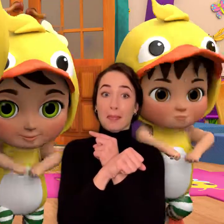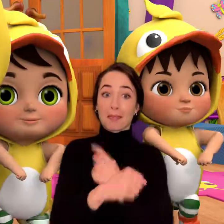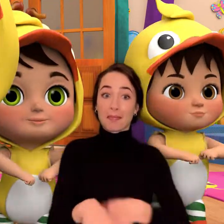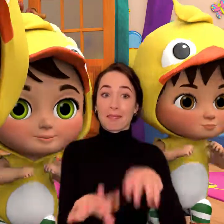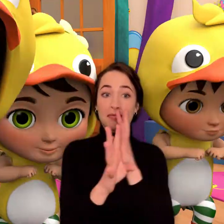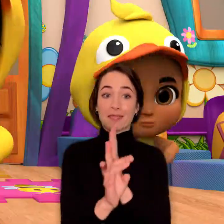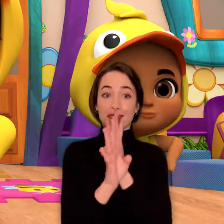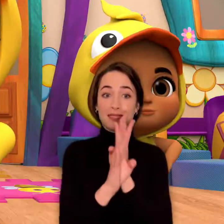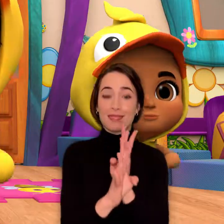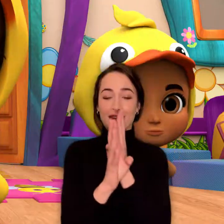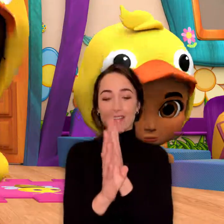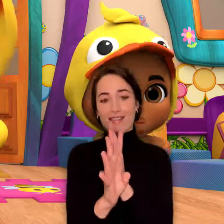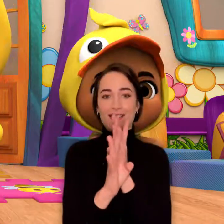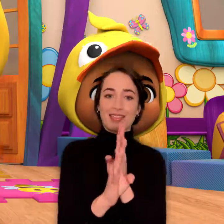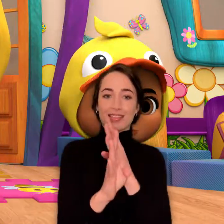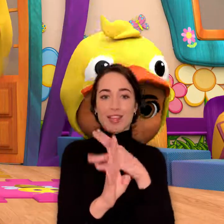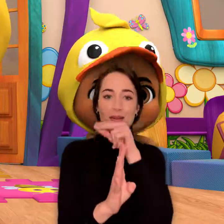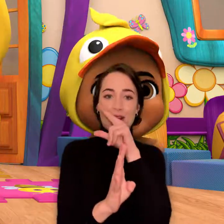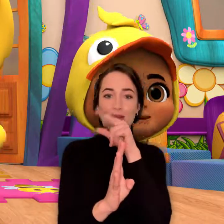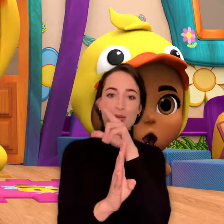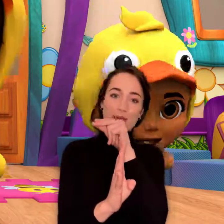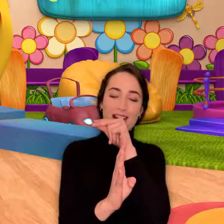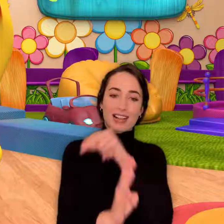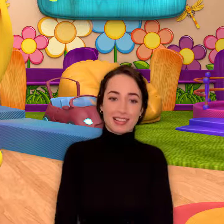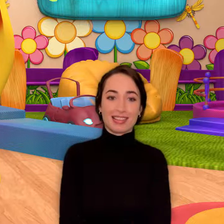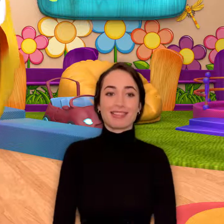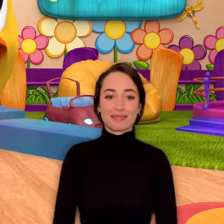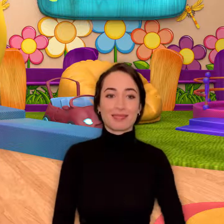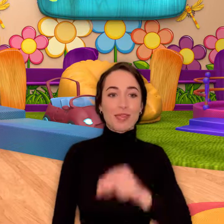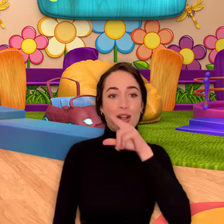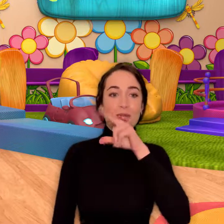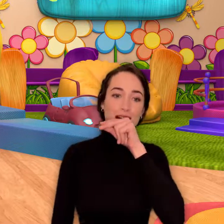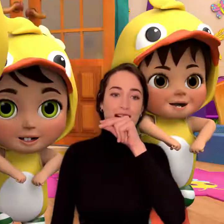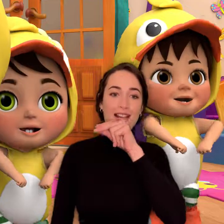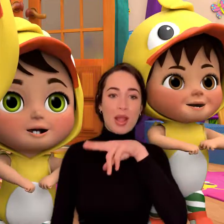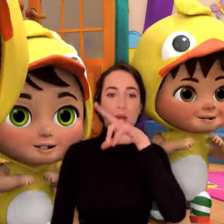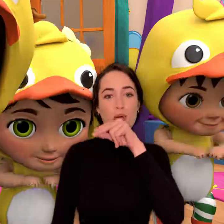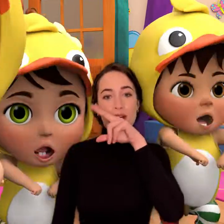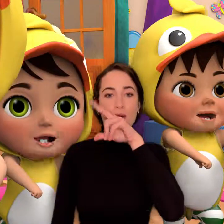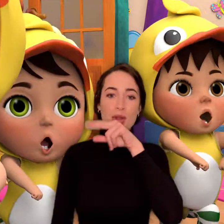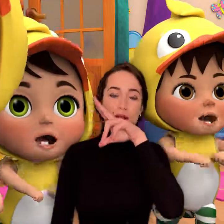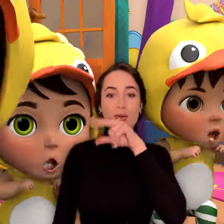his back, with a quack, quack, quack. Quack,